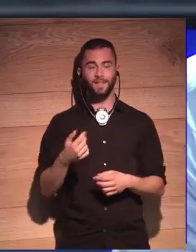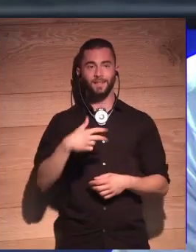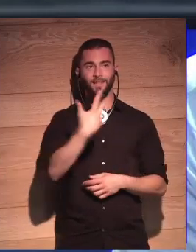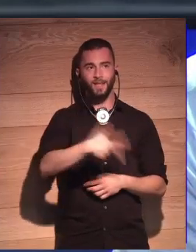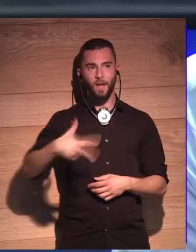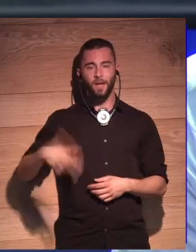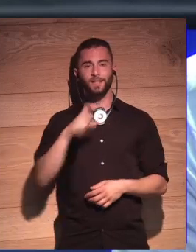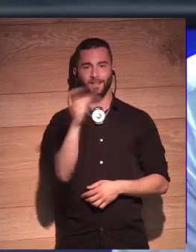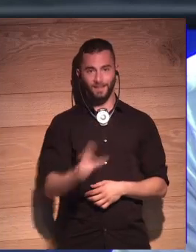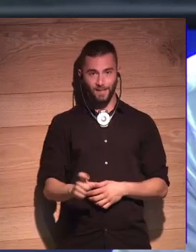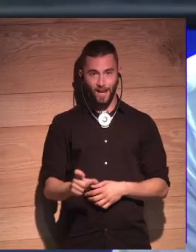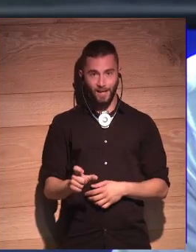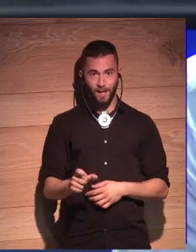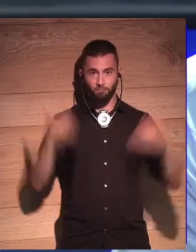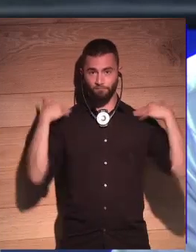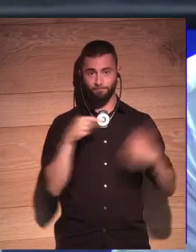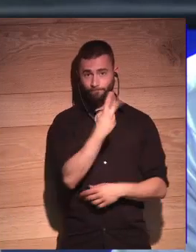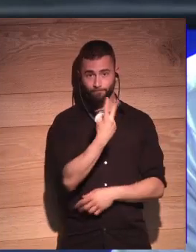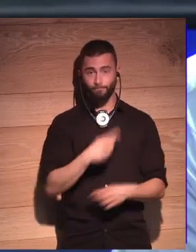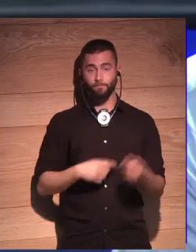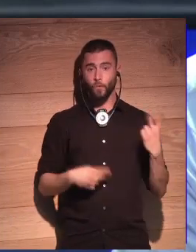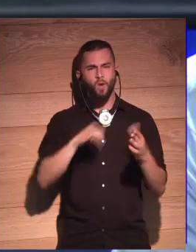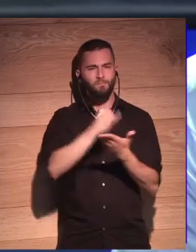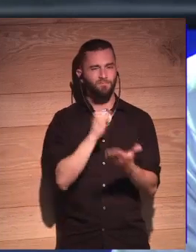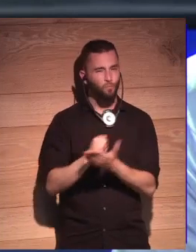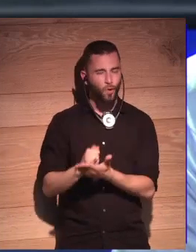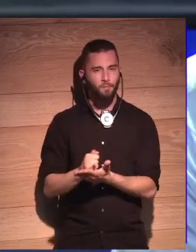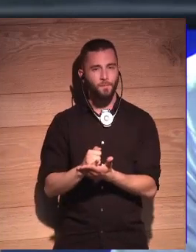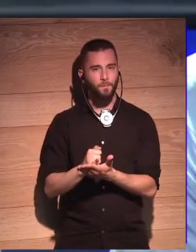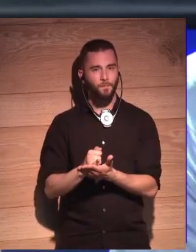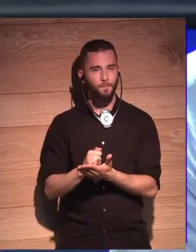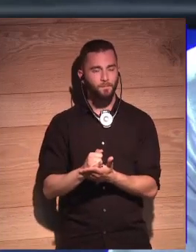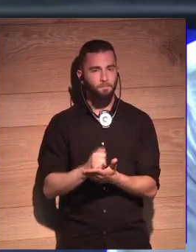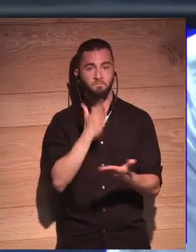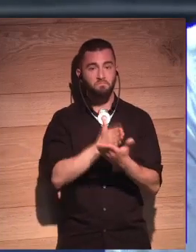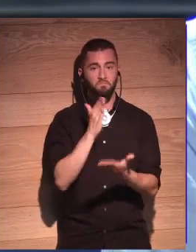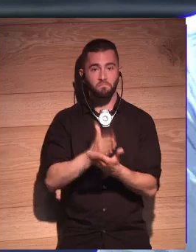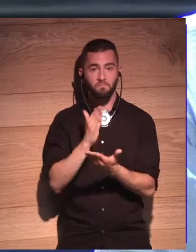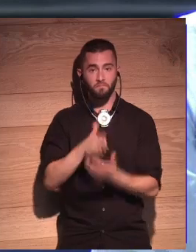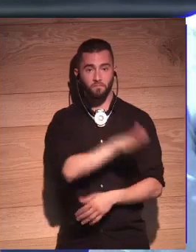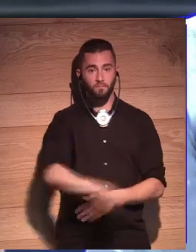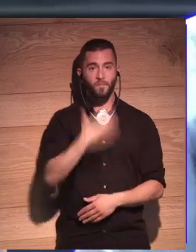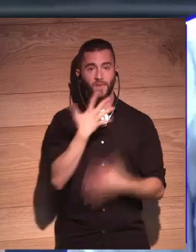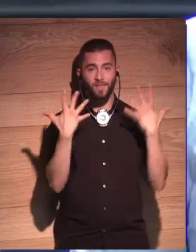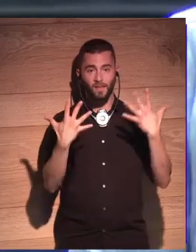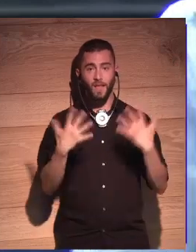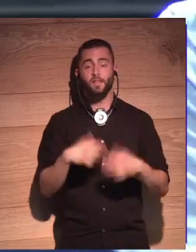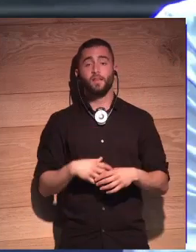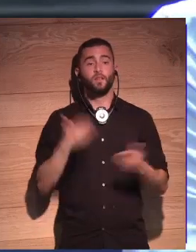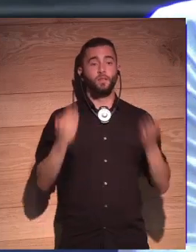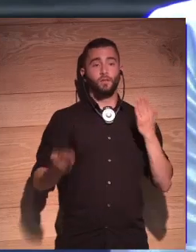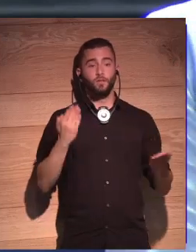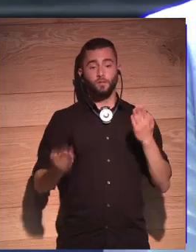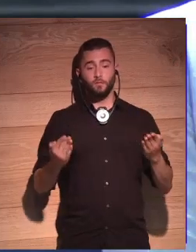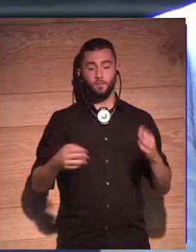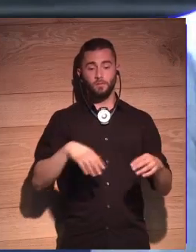from a research team from Denmark and Italy who ran some tests in schools and classrooms